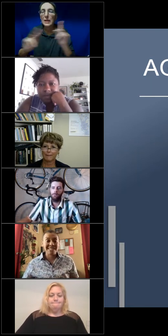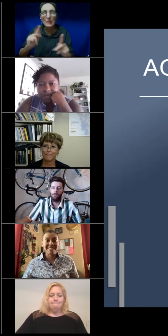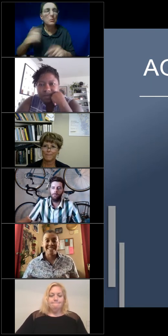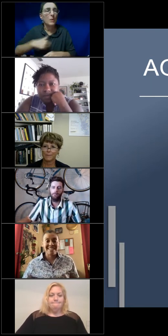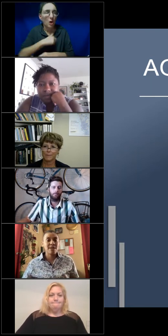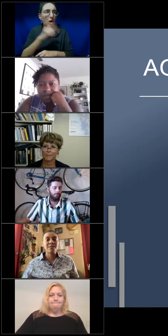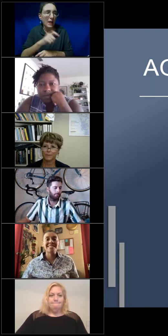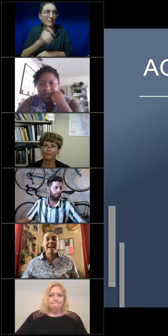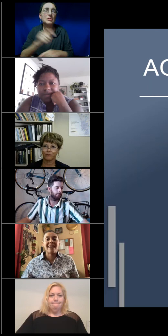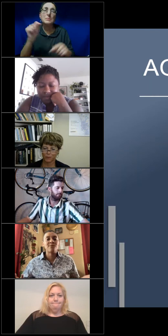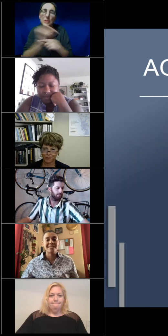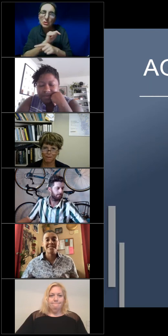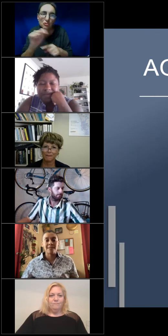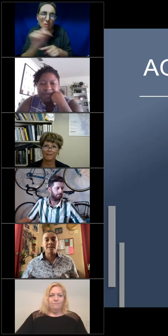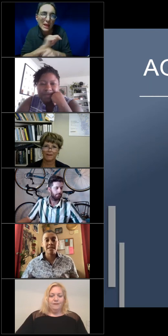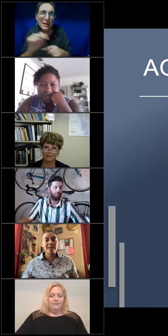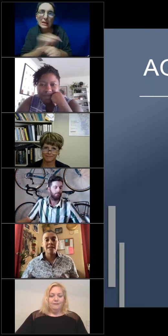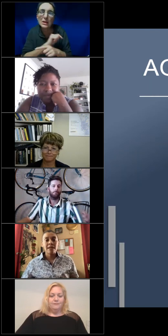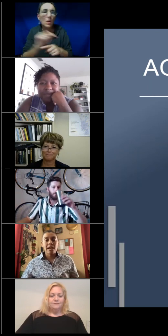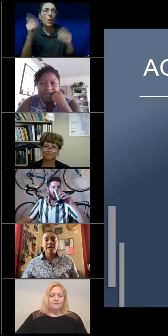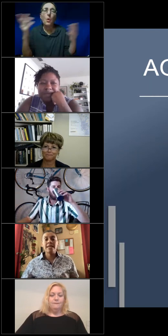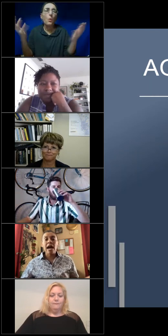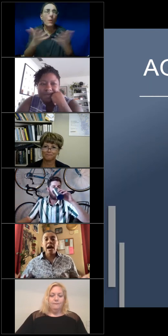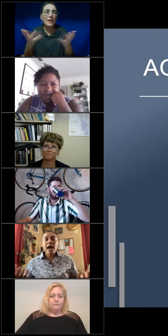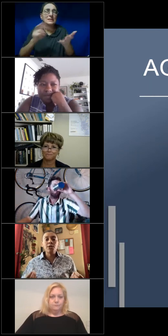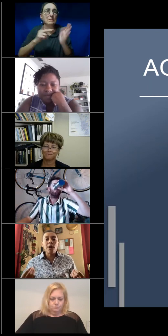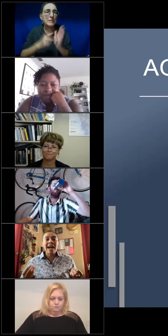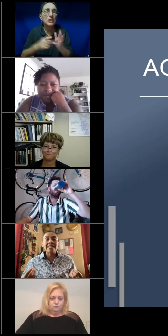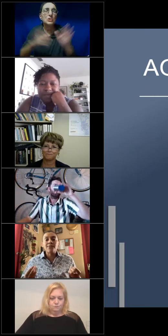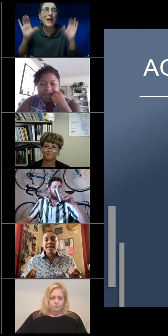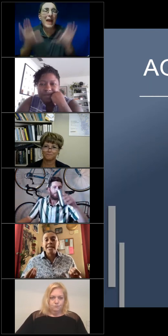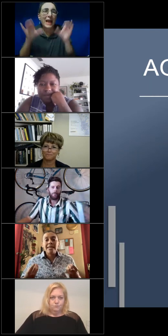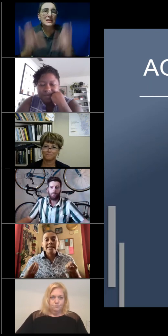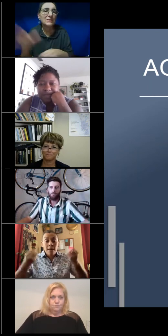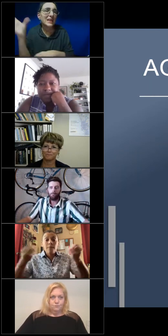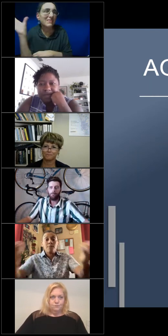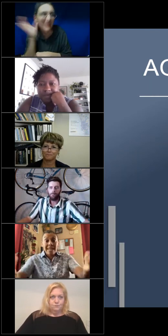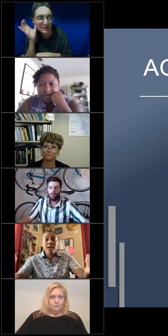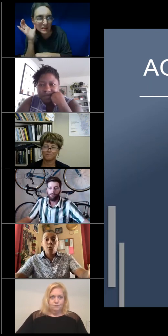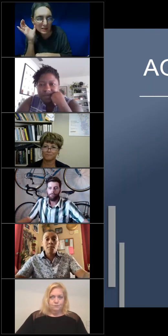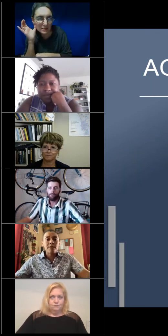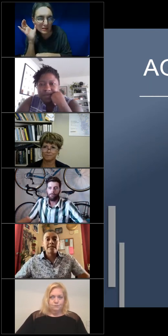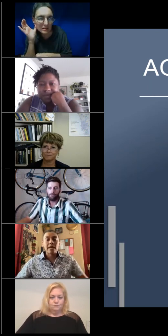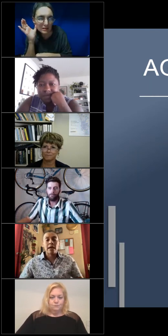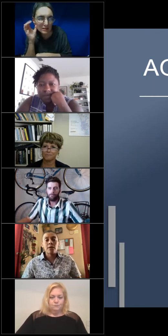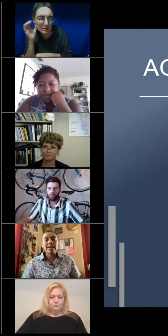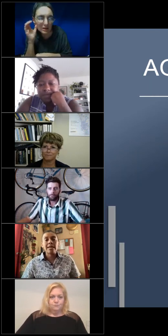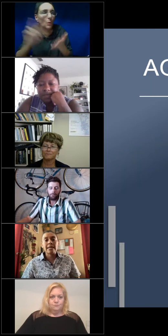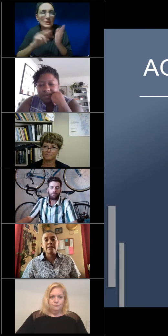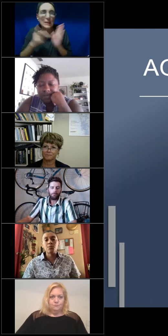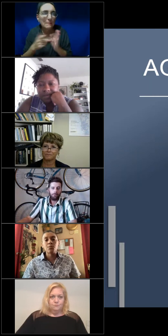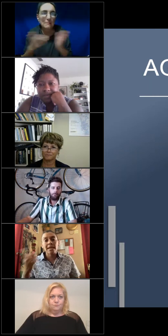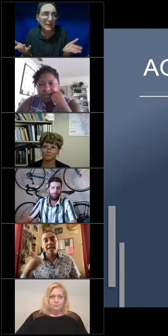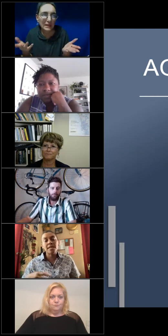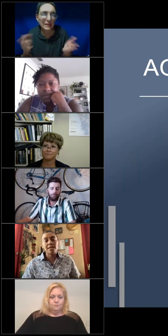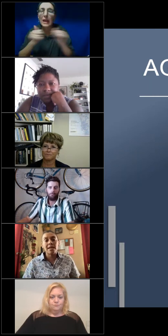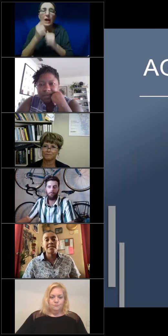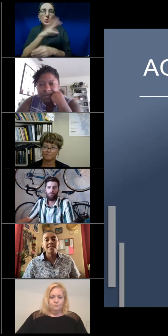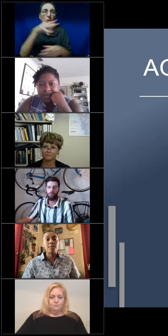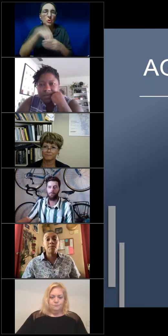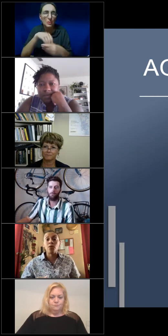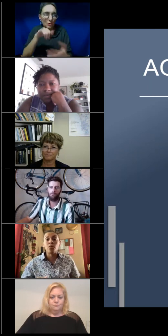active listening. Like what does active listening mean? And then how do you actively incorporate that, right? And that's what I have